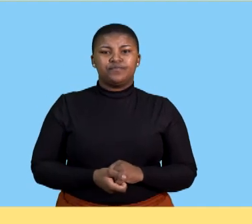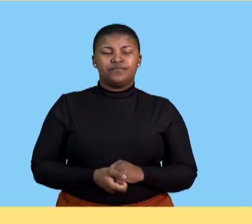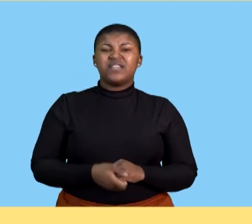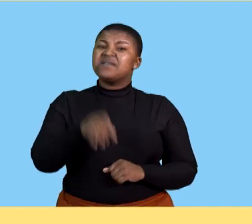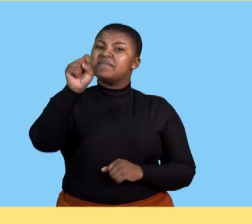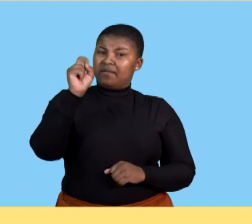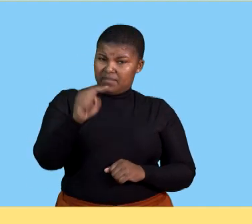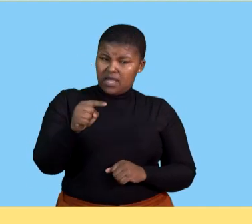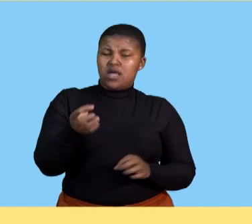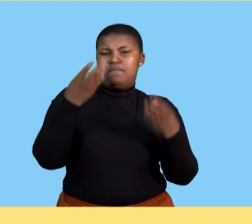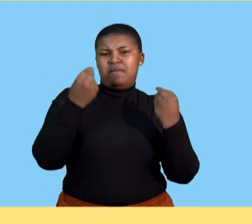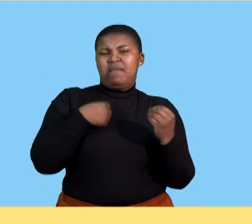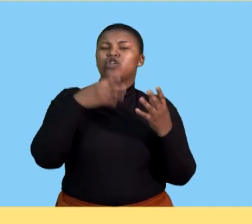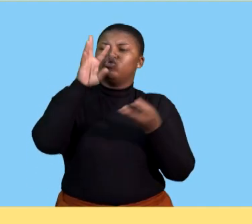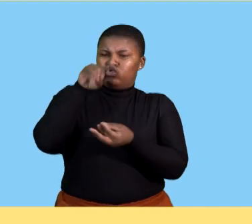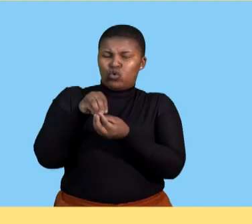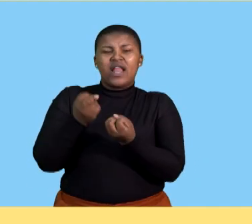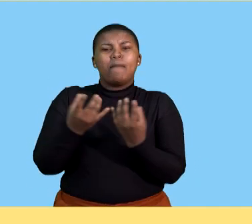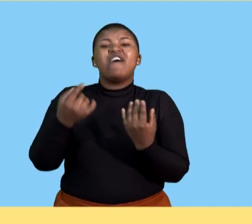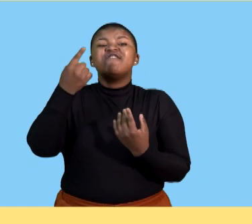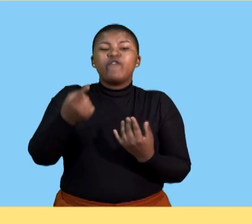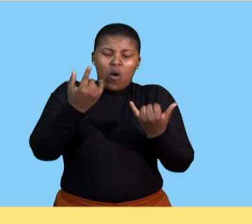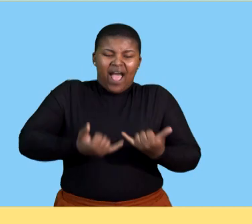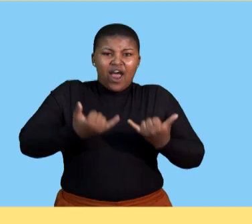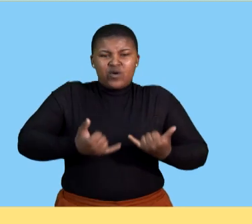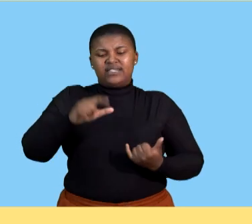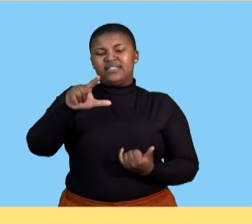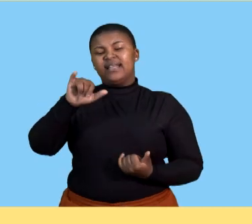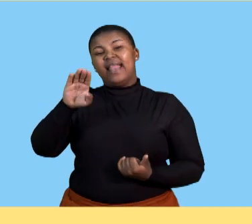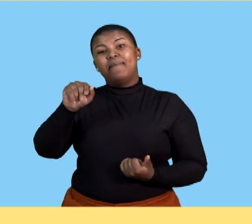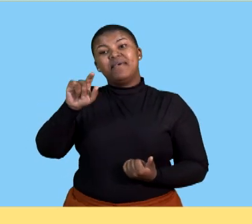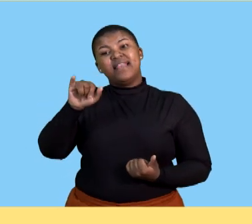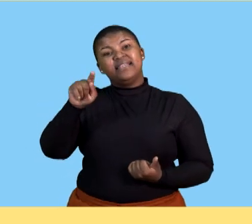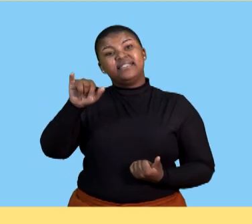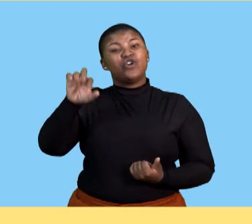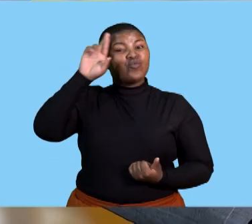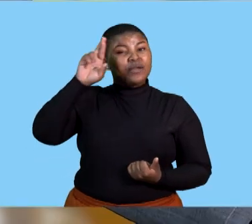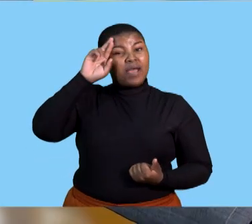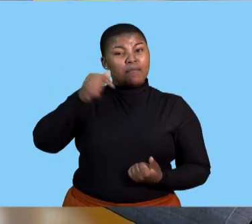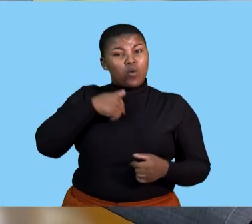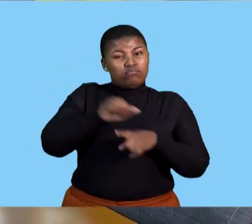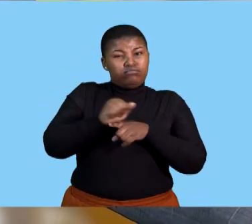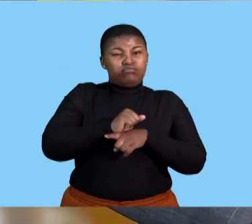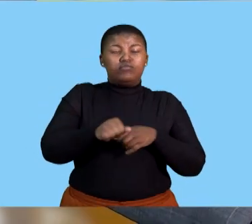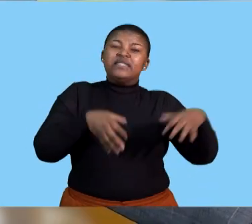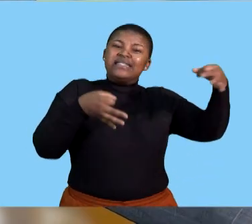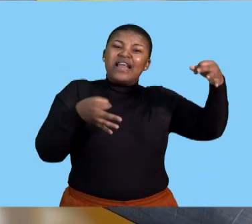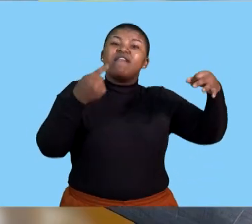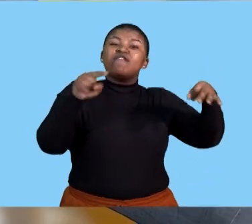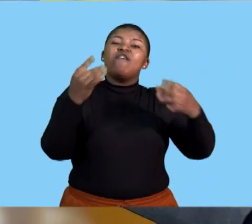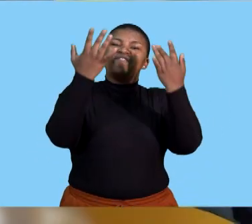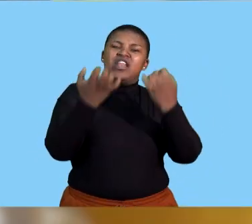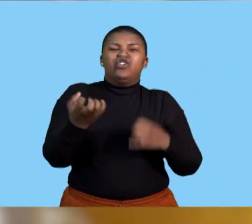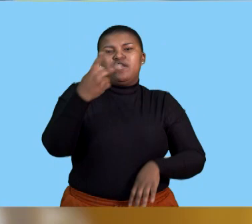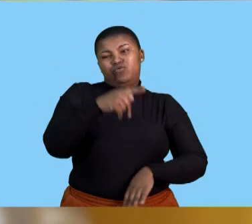74,300. That becomes the total of my current liabilities. Remember, we're preparing the statement of financial